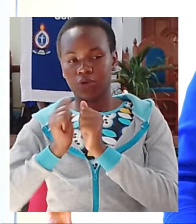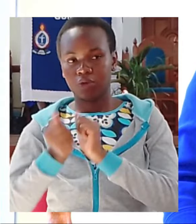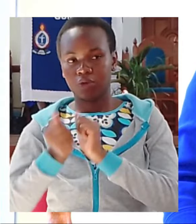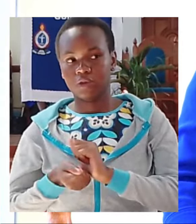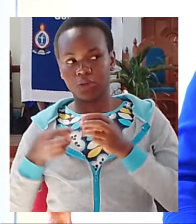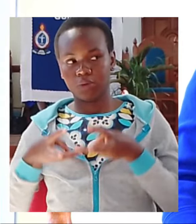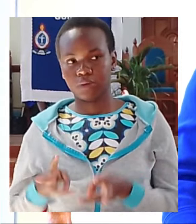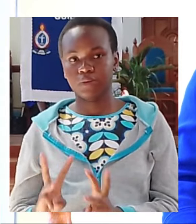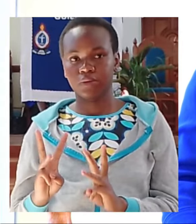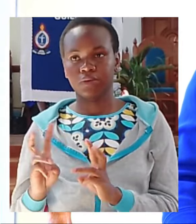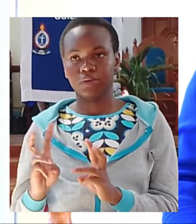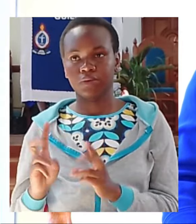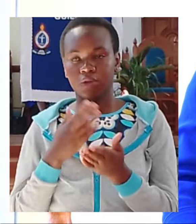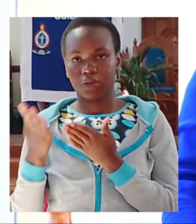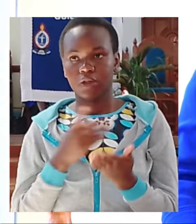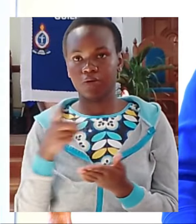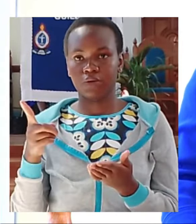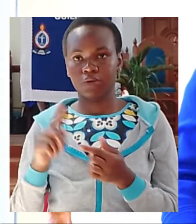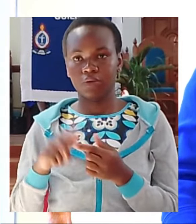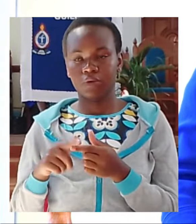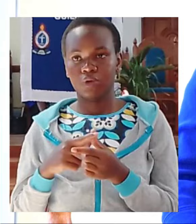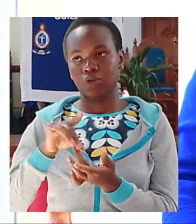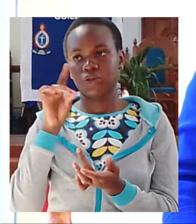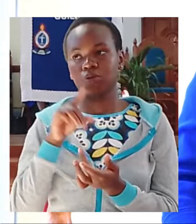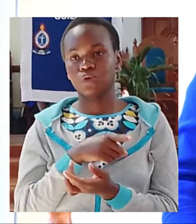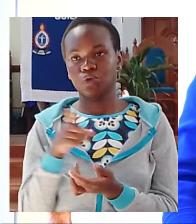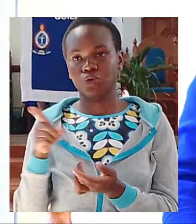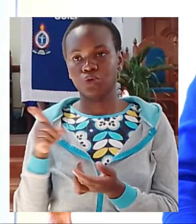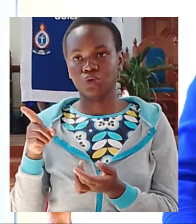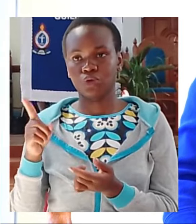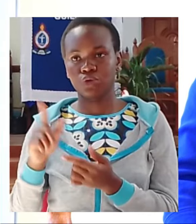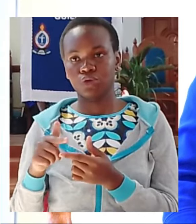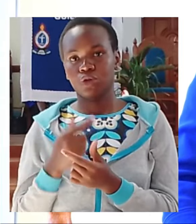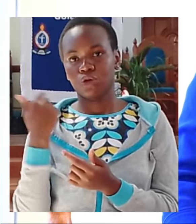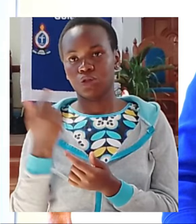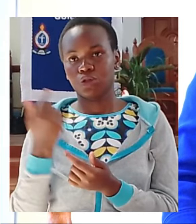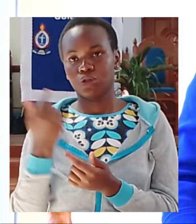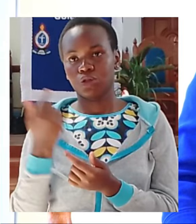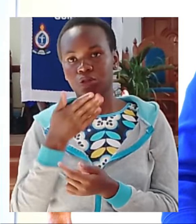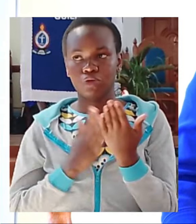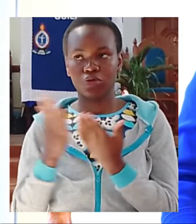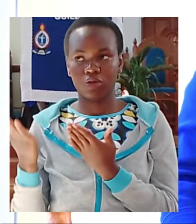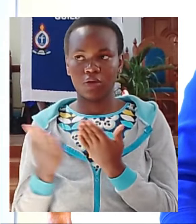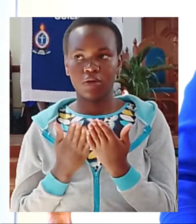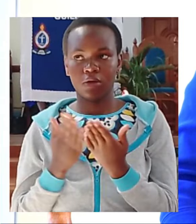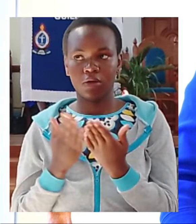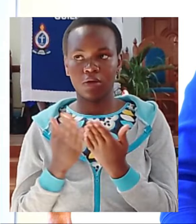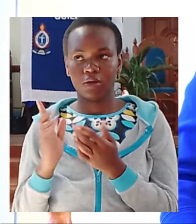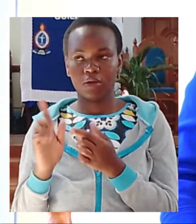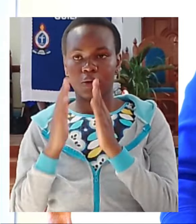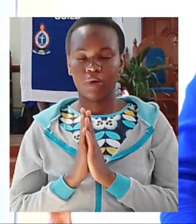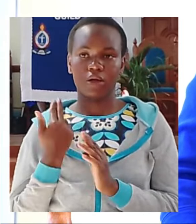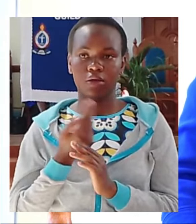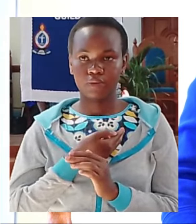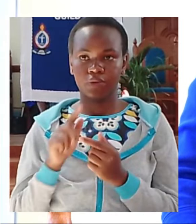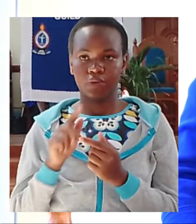ways and serve you. As we choose you as the God that we want to serve. I pray for us all. I